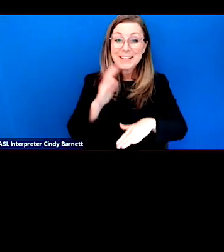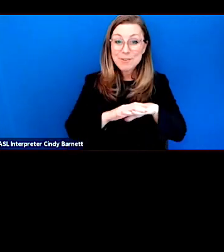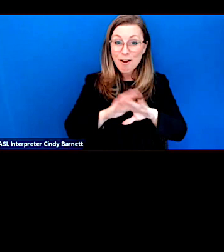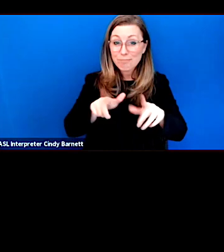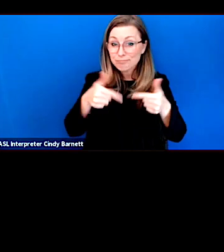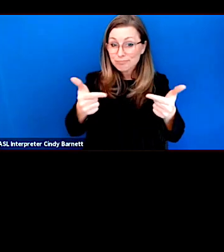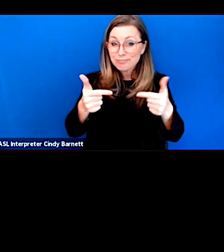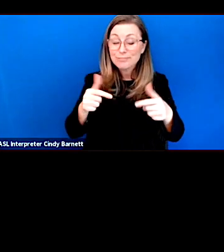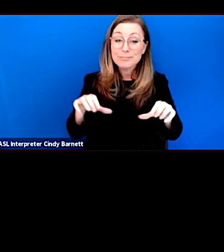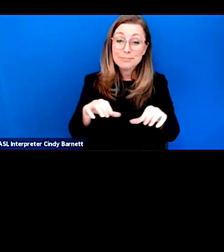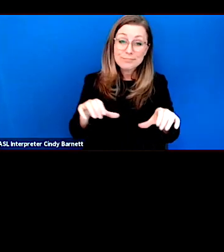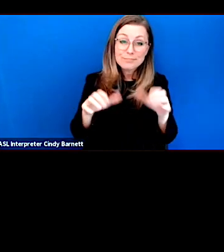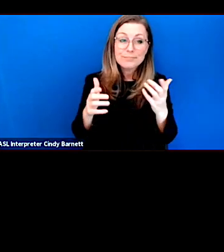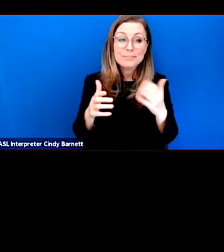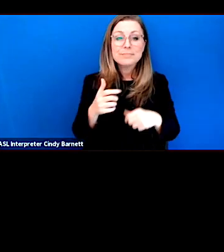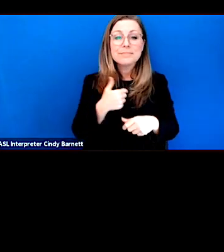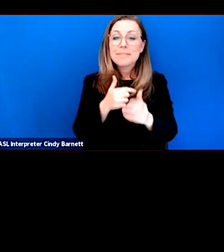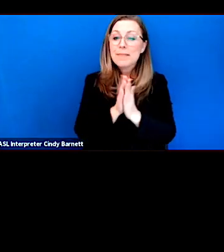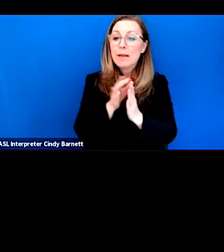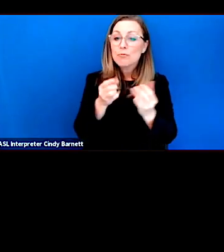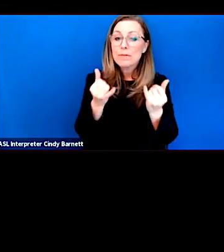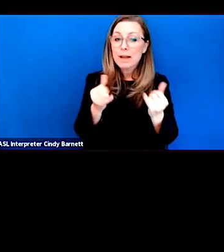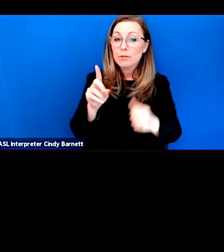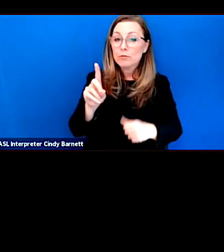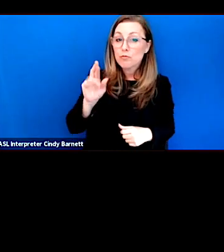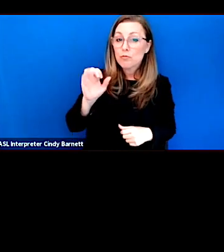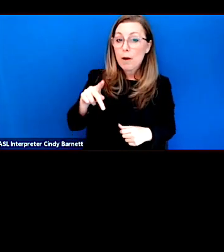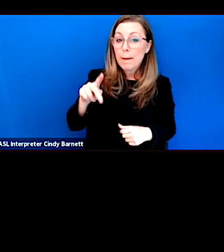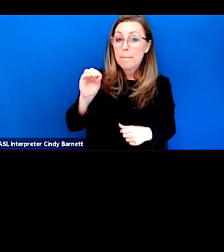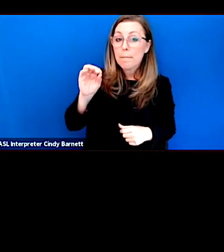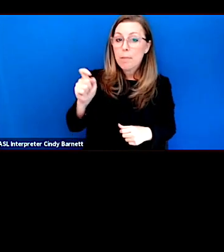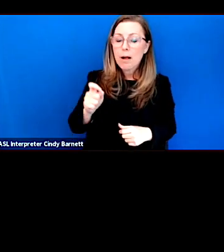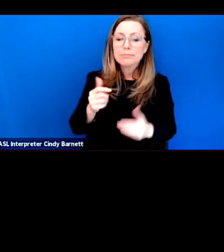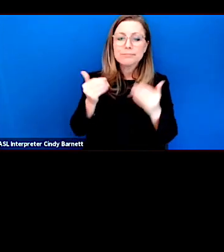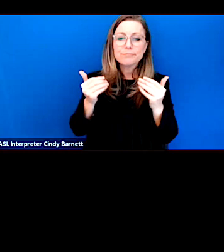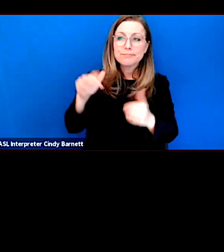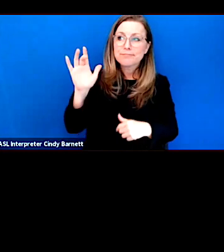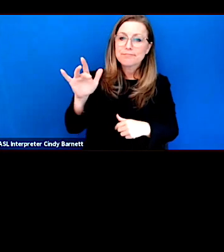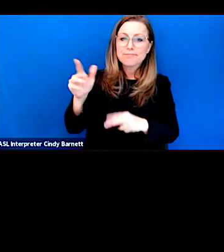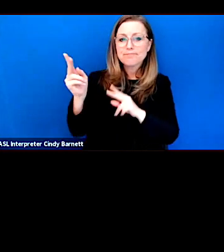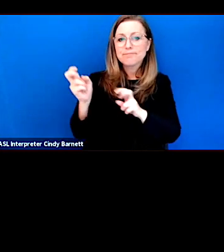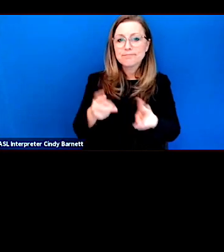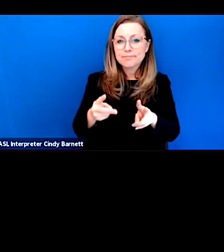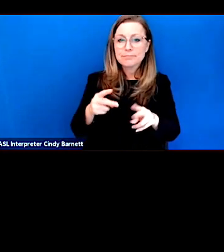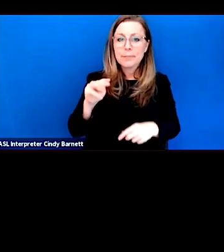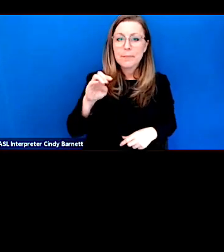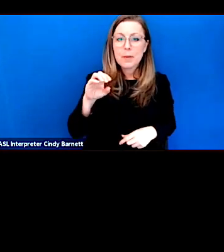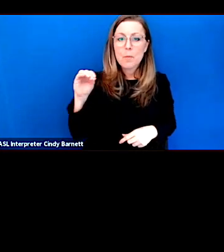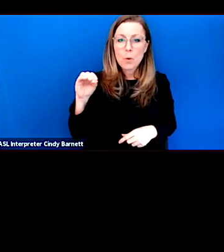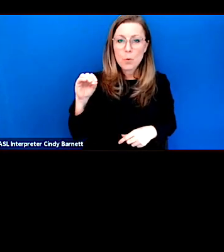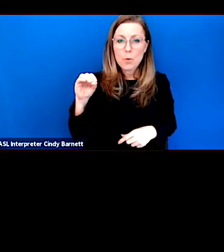to go into the Dropbox and get the memo, which should be called